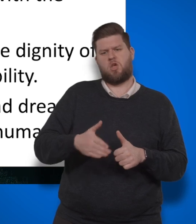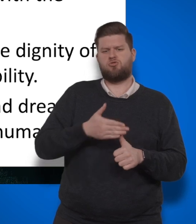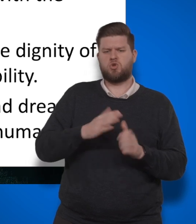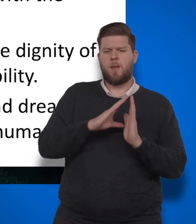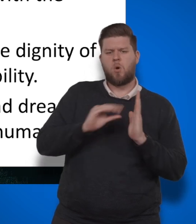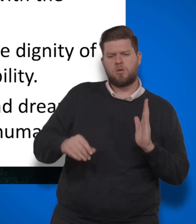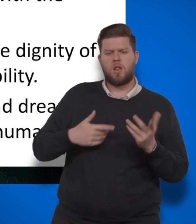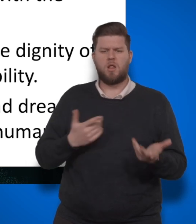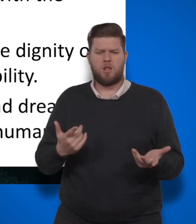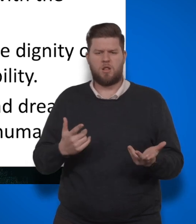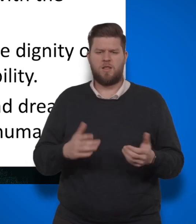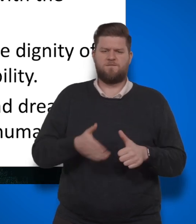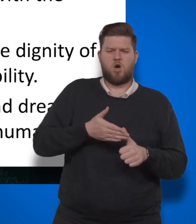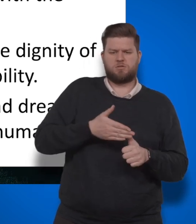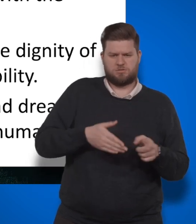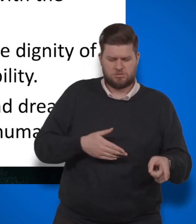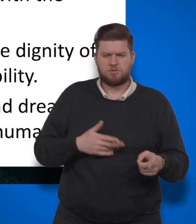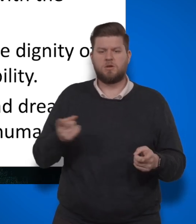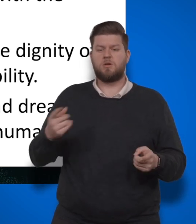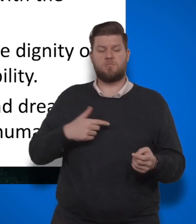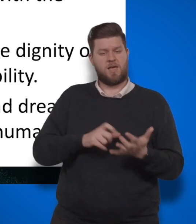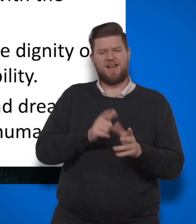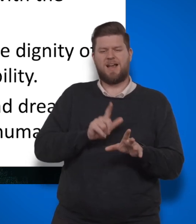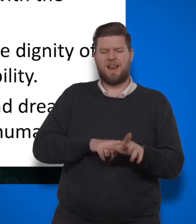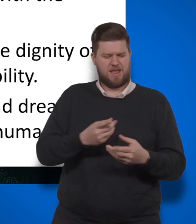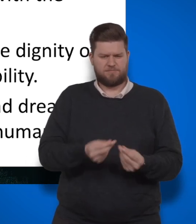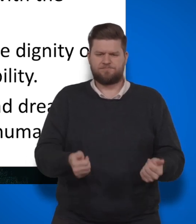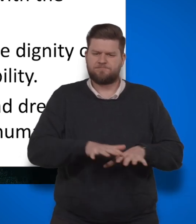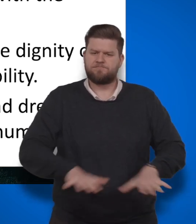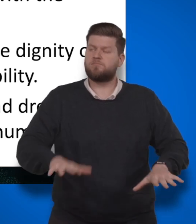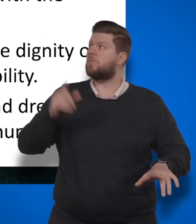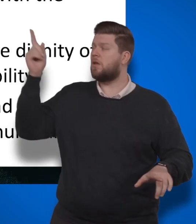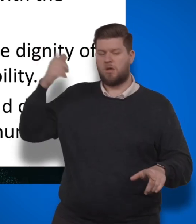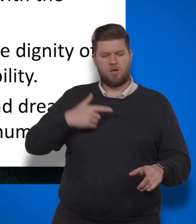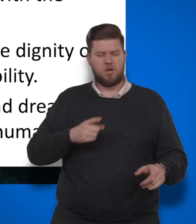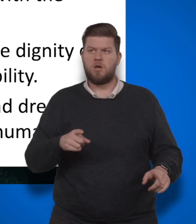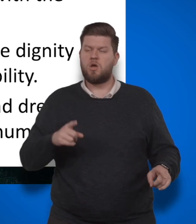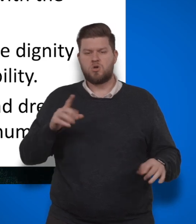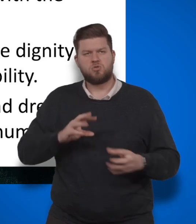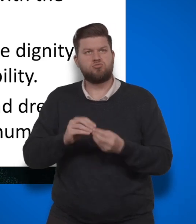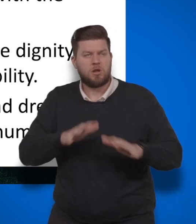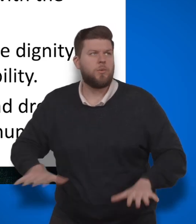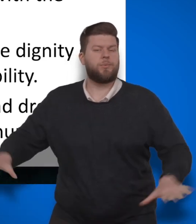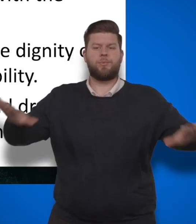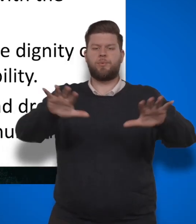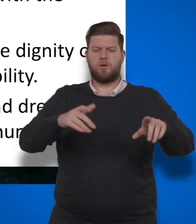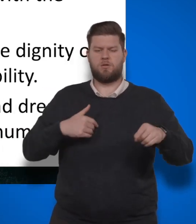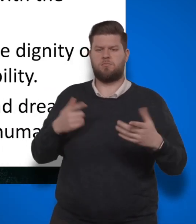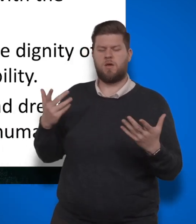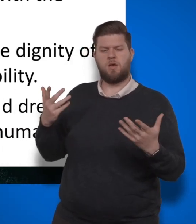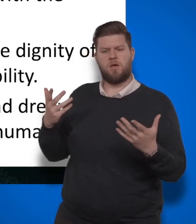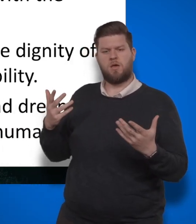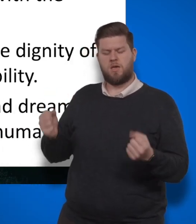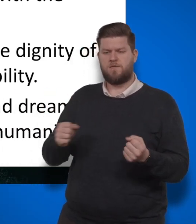by the claim that the invisible creator God, the mind who framed the entire cosmos, reveals himself in the person of Jesus of